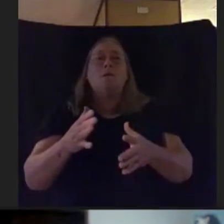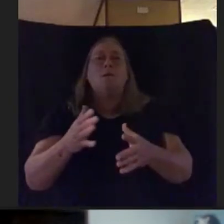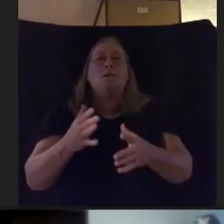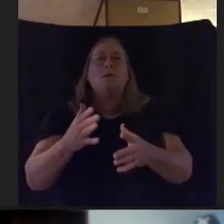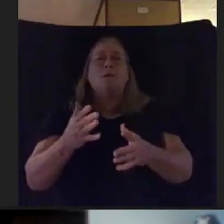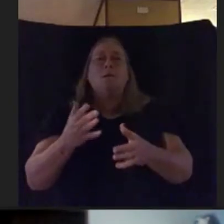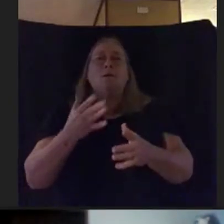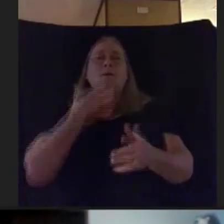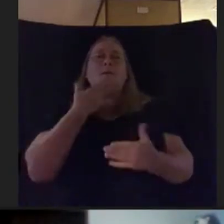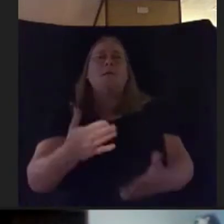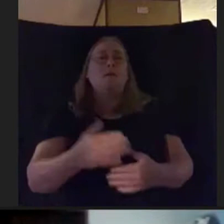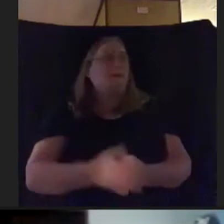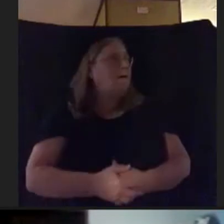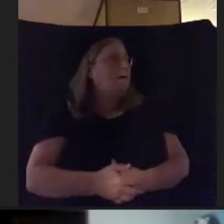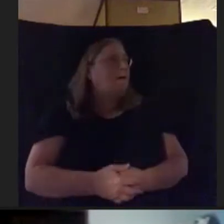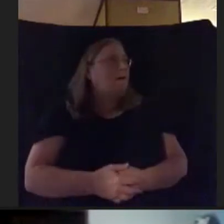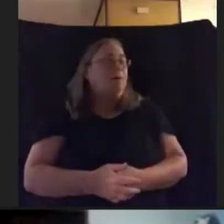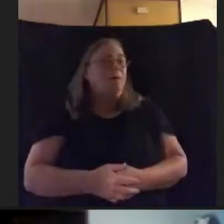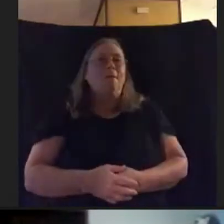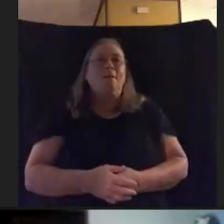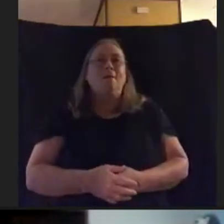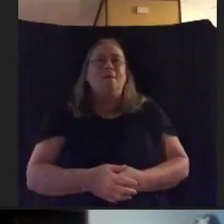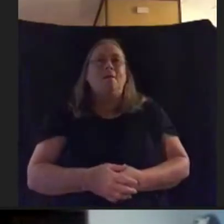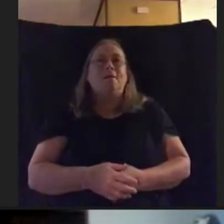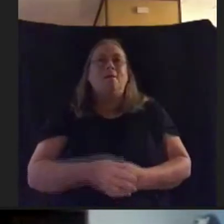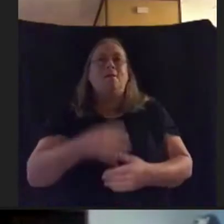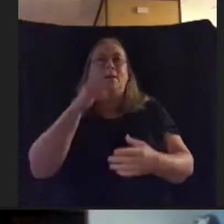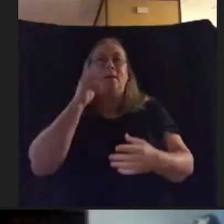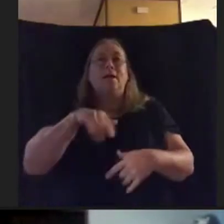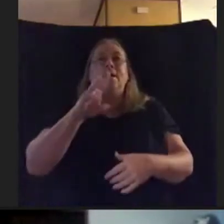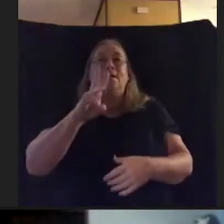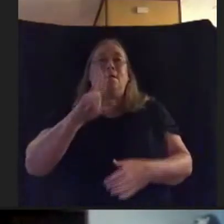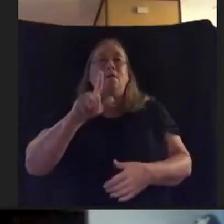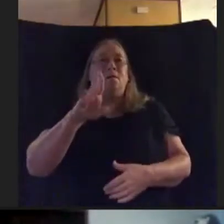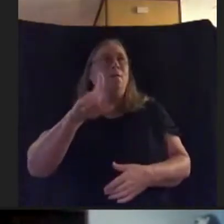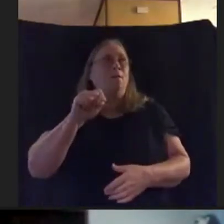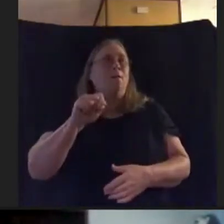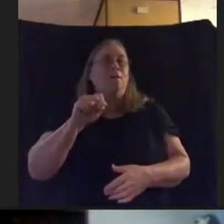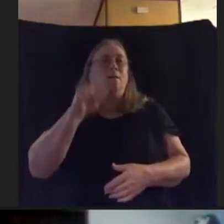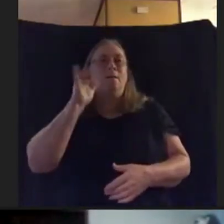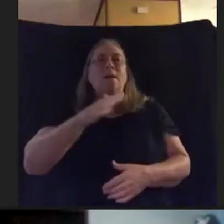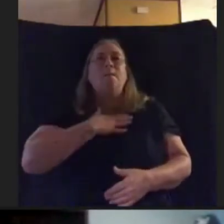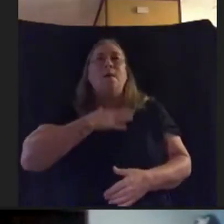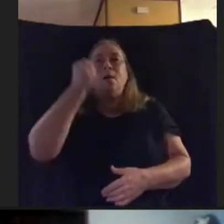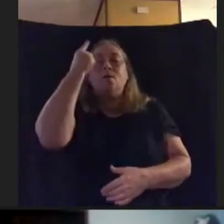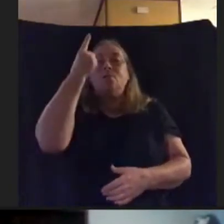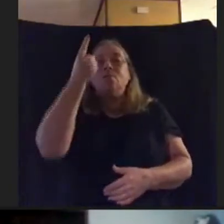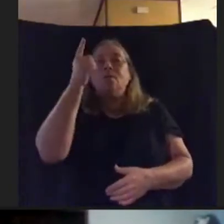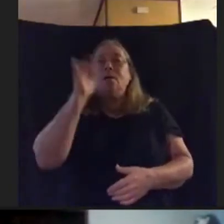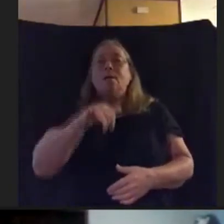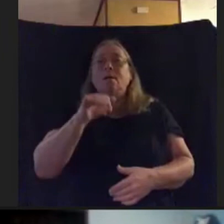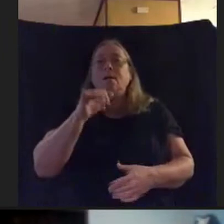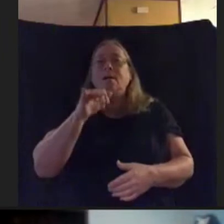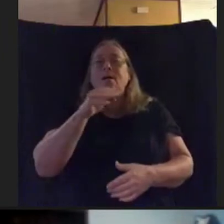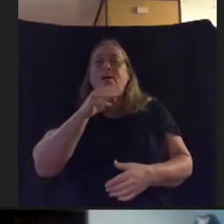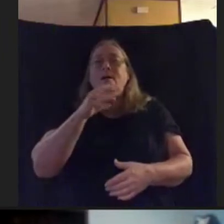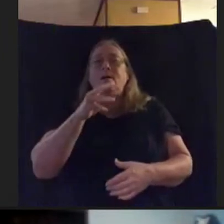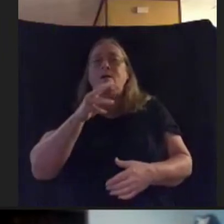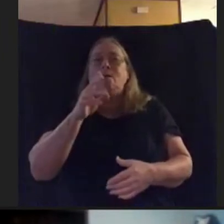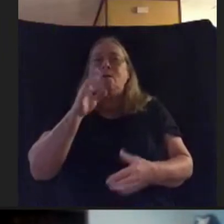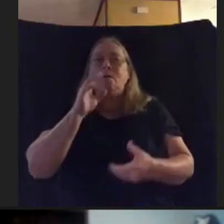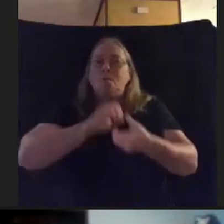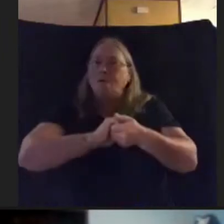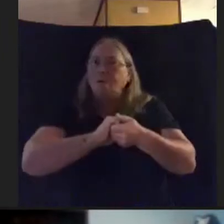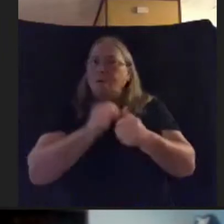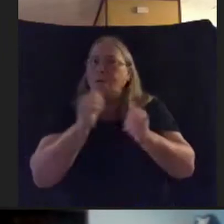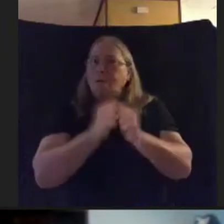thank you, Paul. Courtney Ann Jackson, WLBT. It is my understanding that MSDH is going to partner with the Lawrence